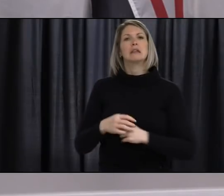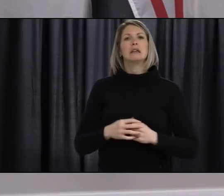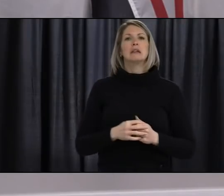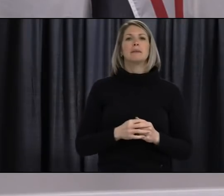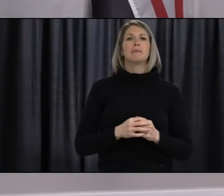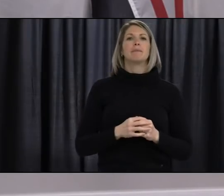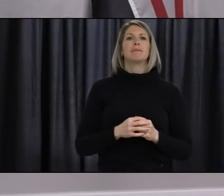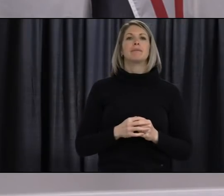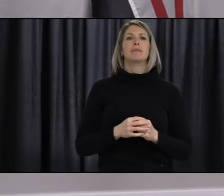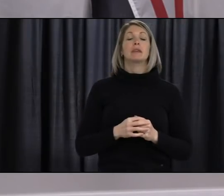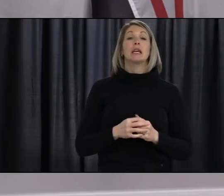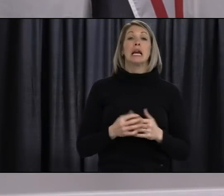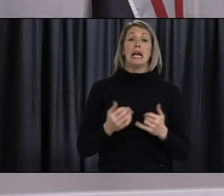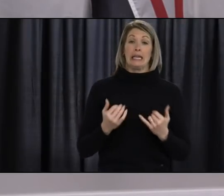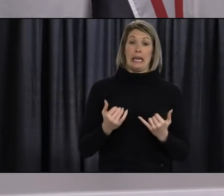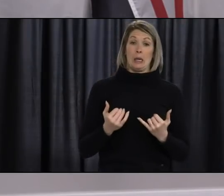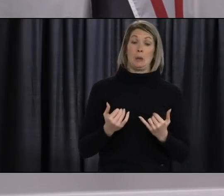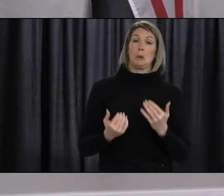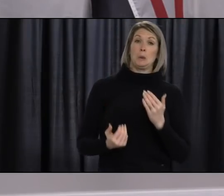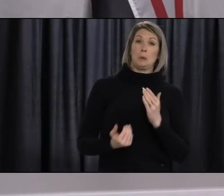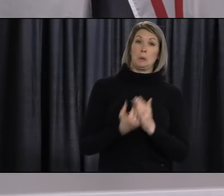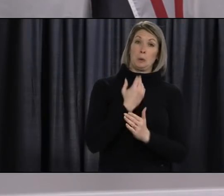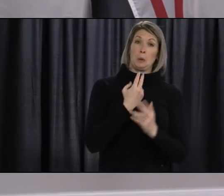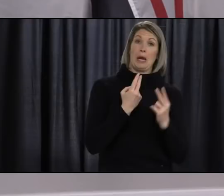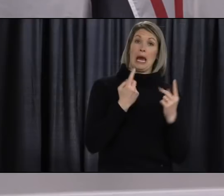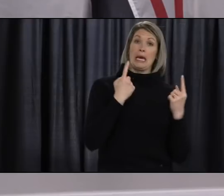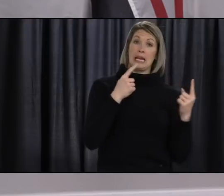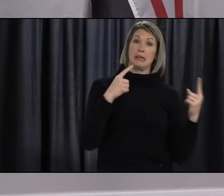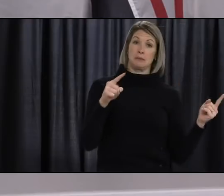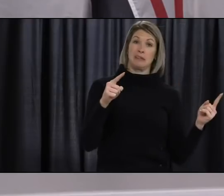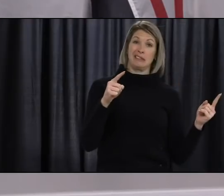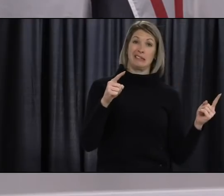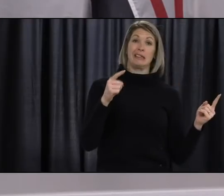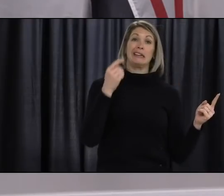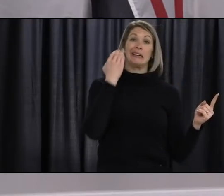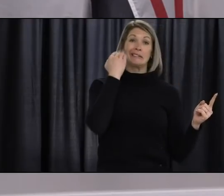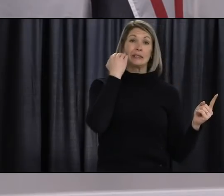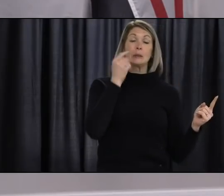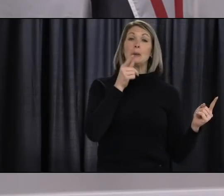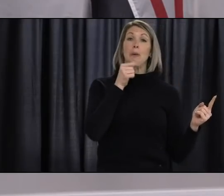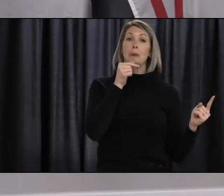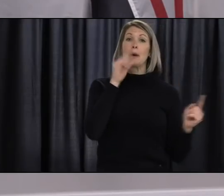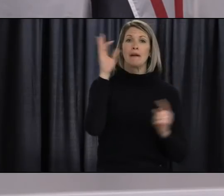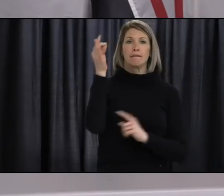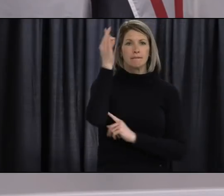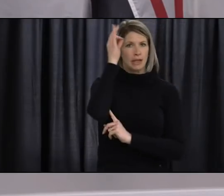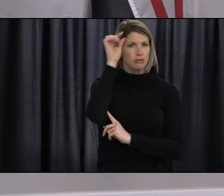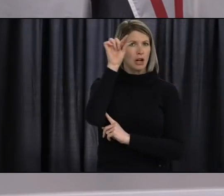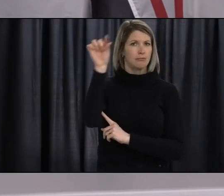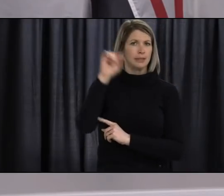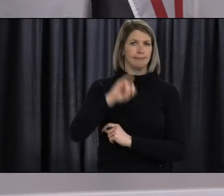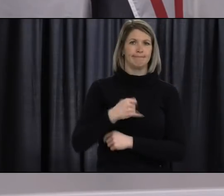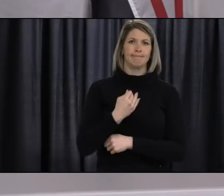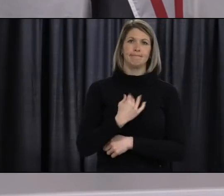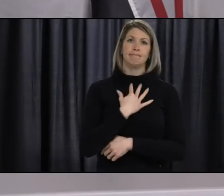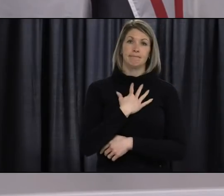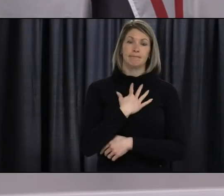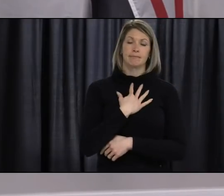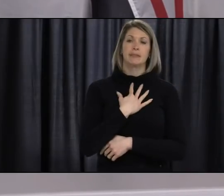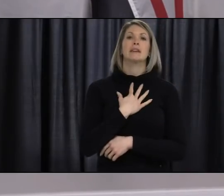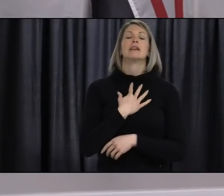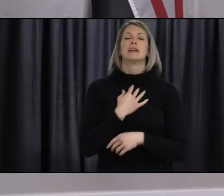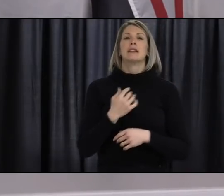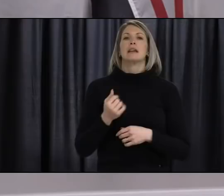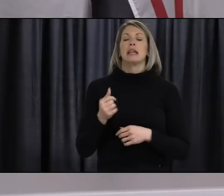talk about a couple new measures that the Prime Minister announced just a few moments ago. We said yesterday that this was Volunteer